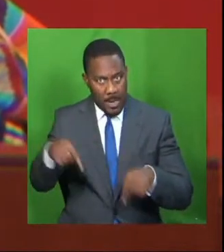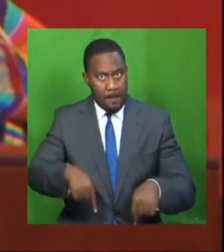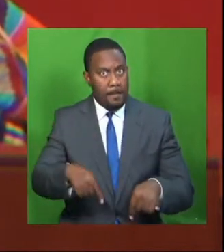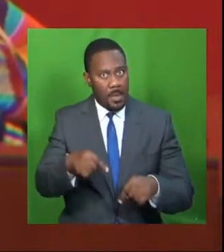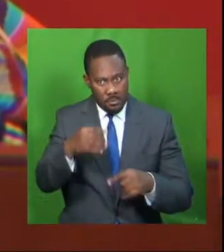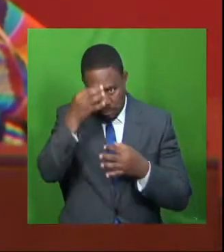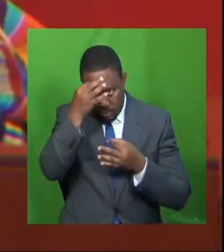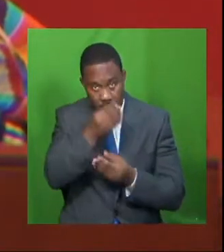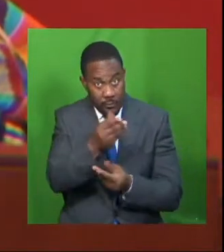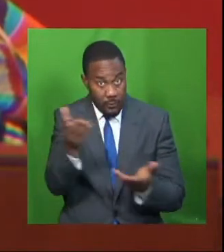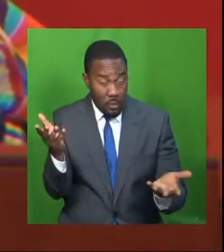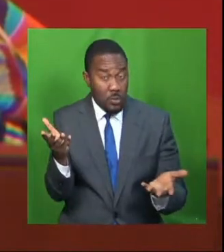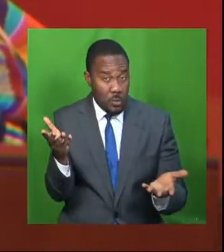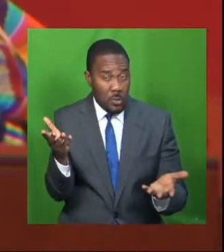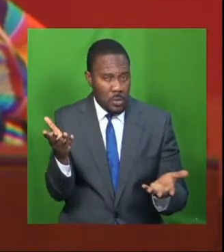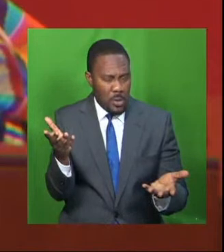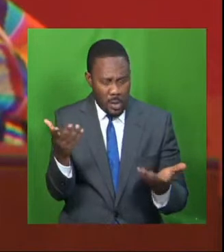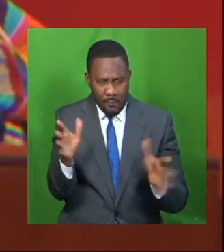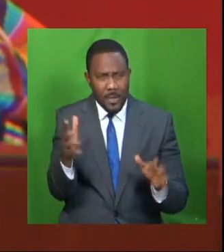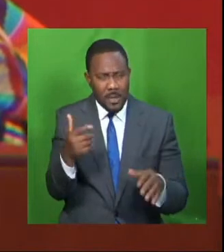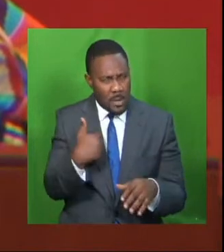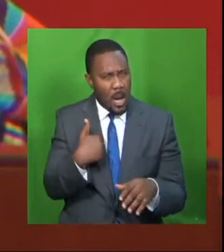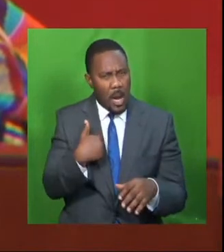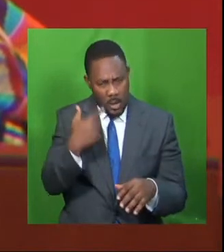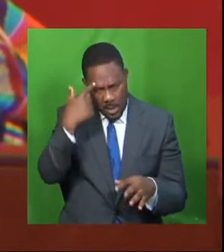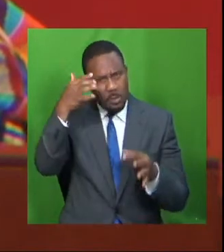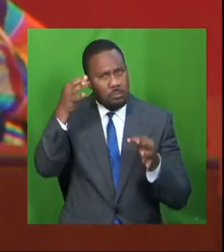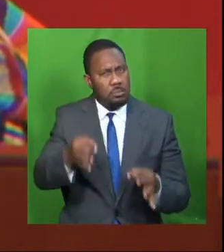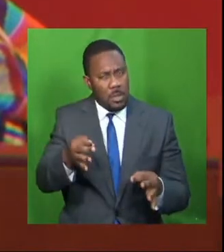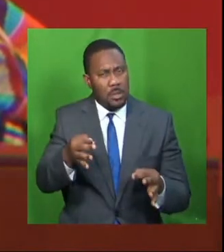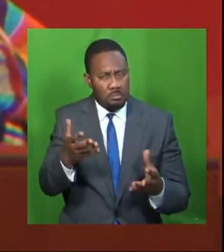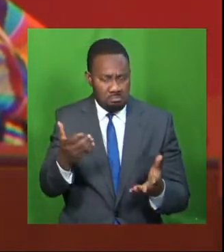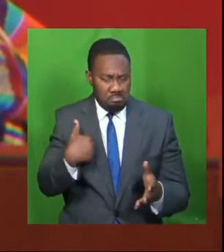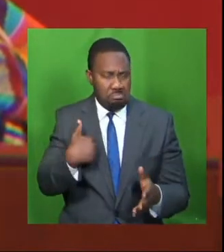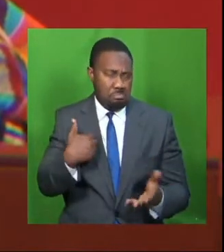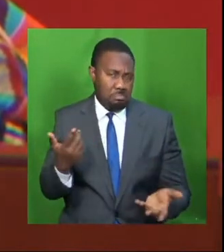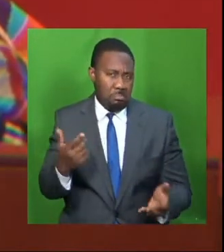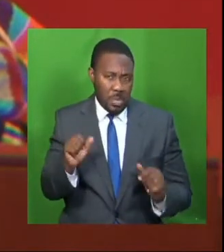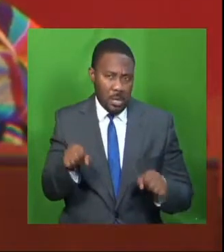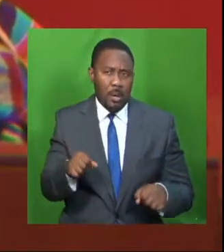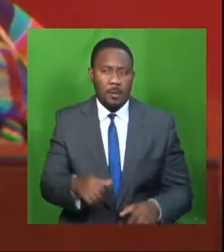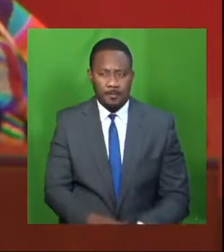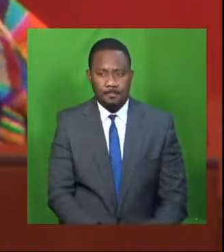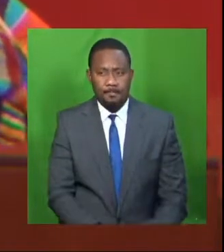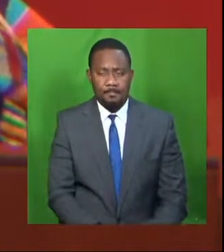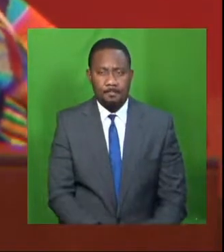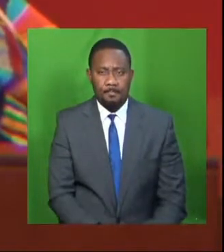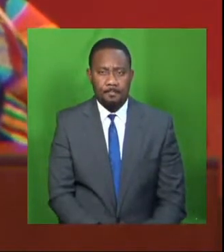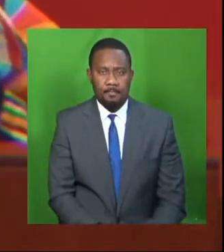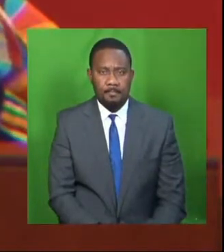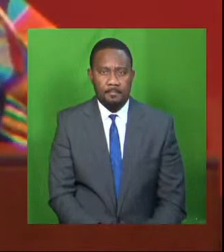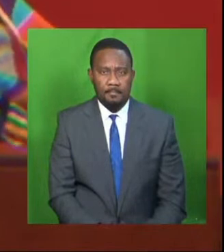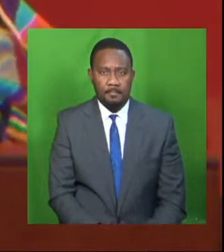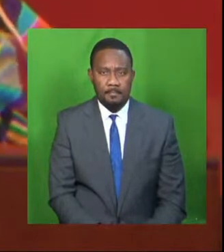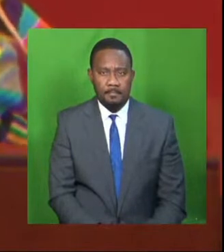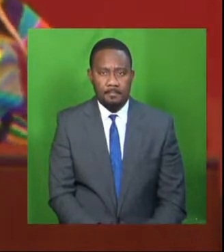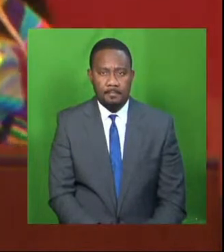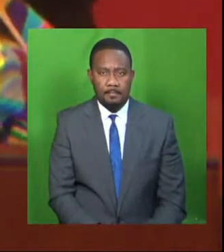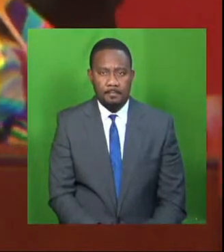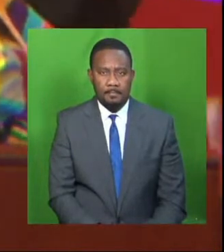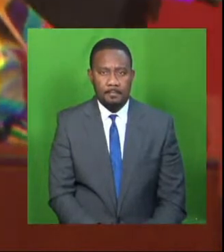some substantial payments have been made in respect of common fund. Some payments have been made. I'm giving